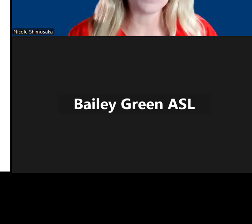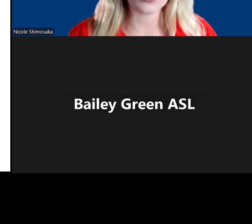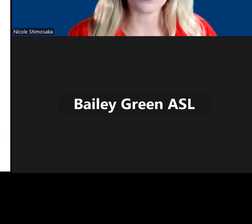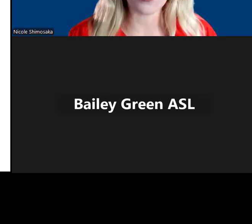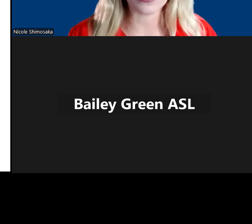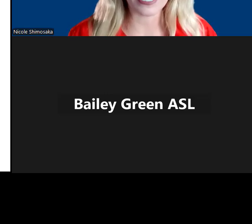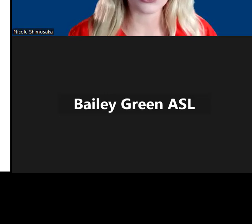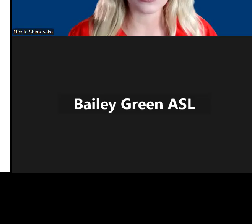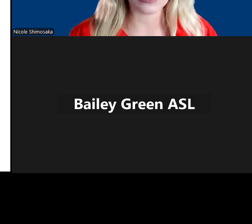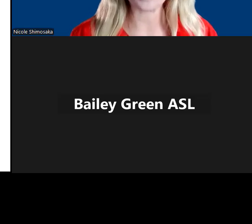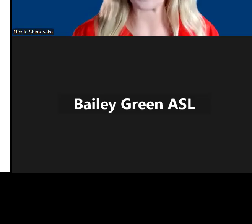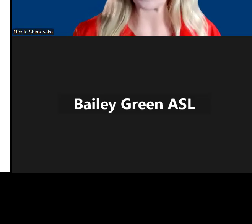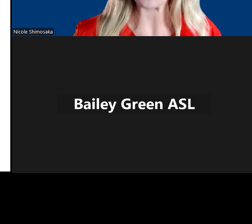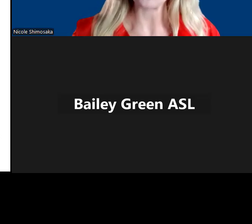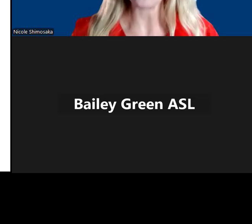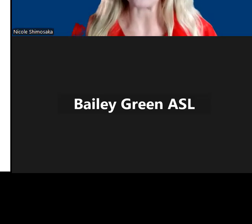reclaim their area agency.